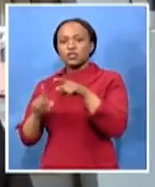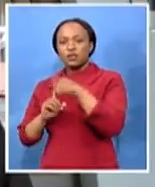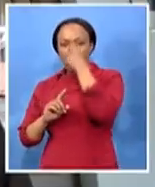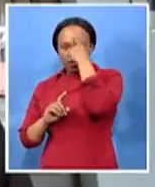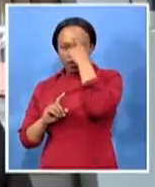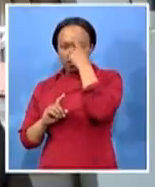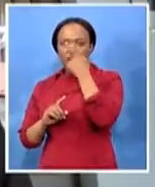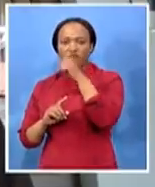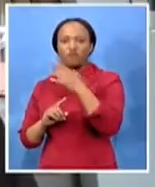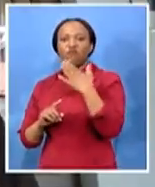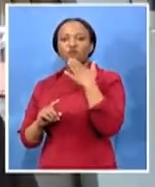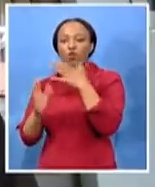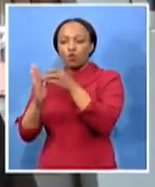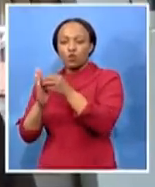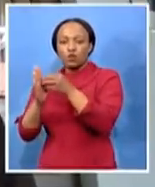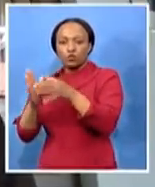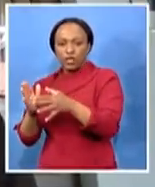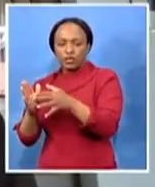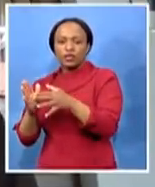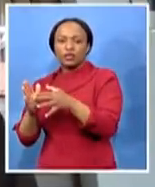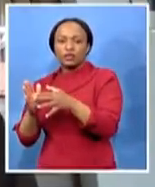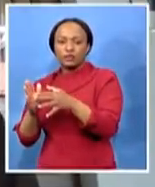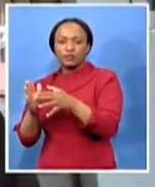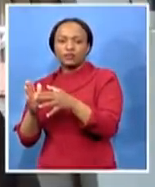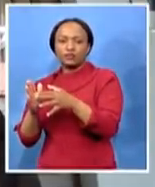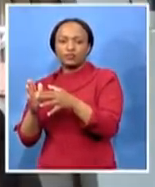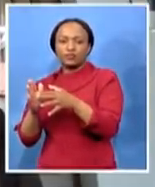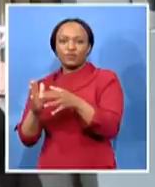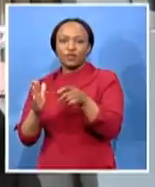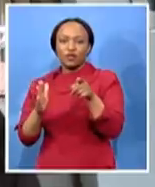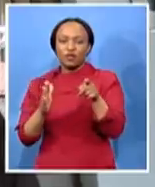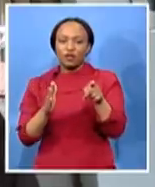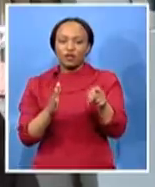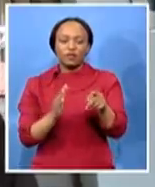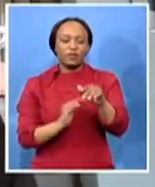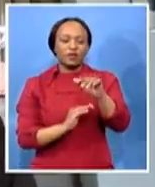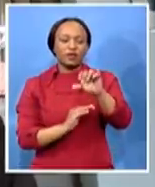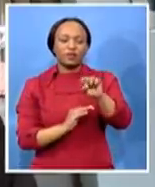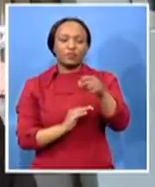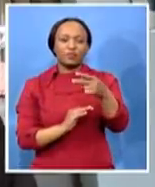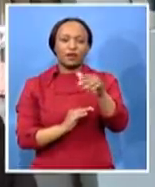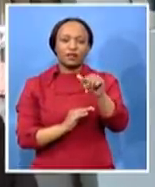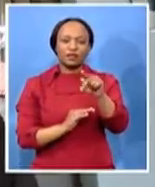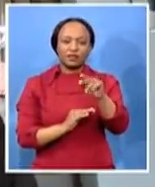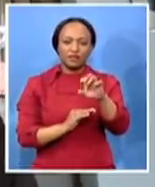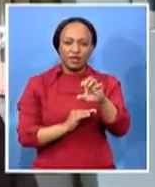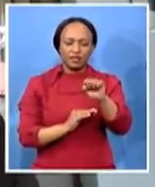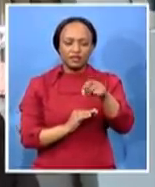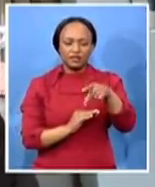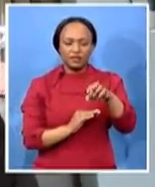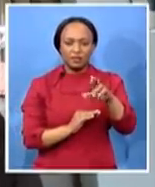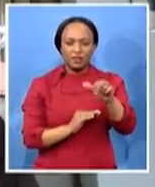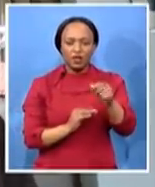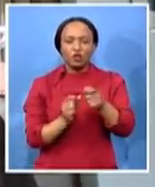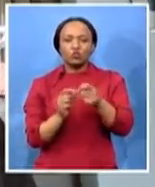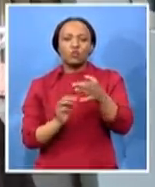that Shakespeare also said, too much words with too much sound and fury,